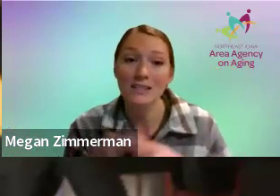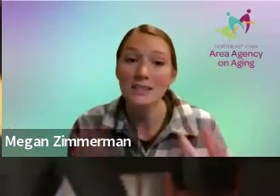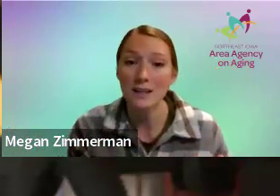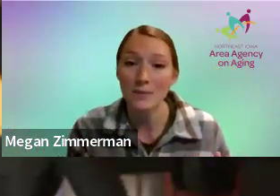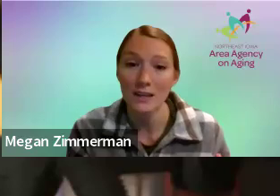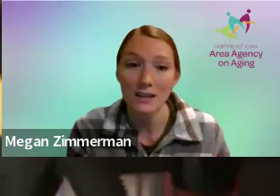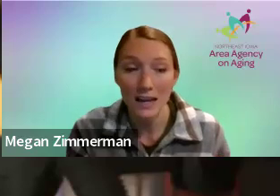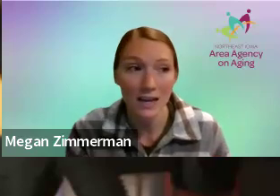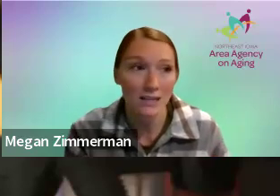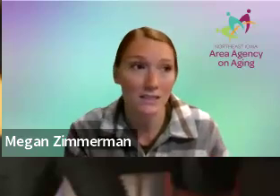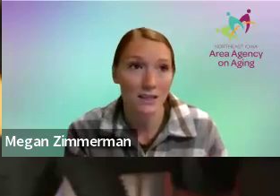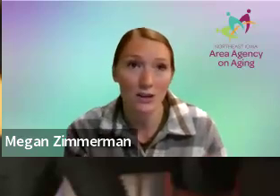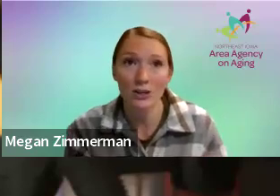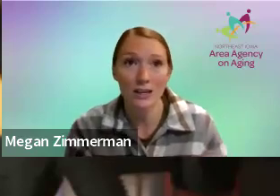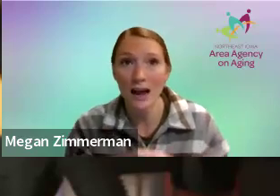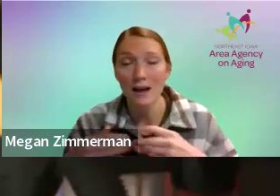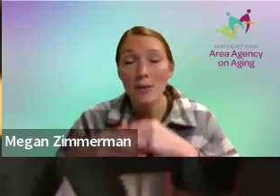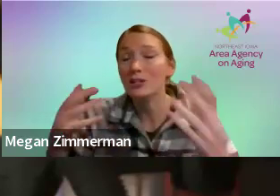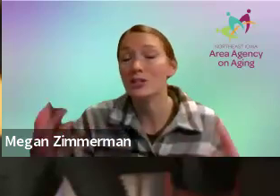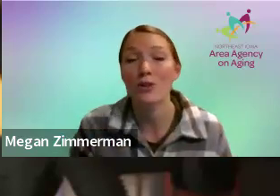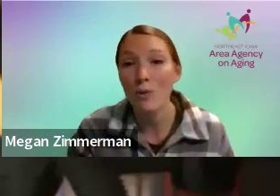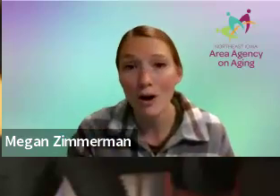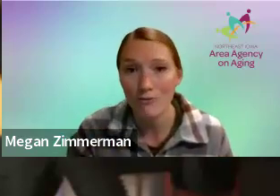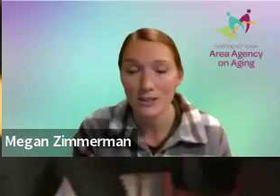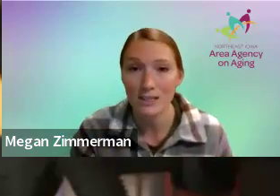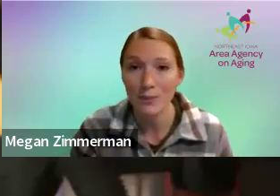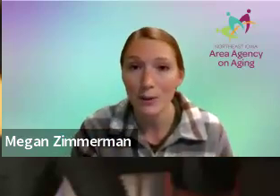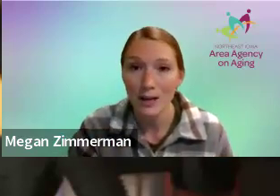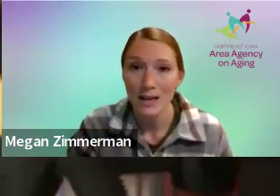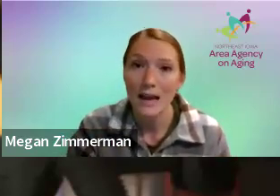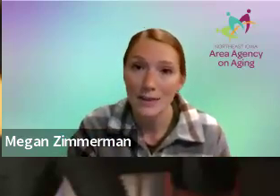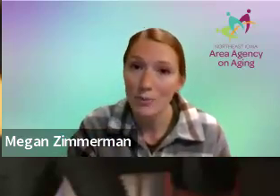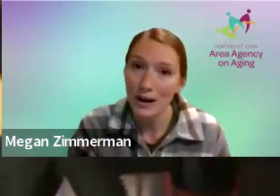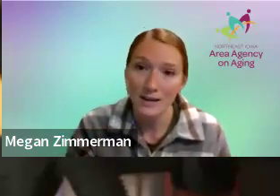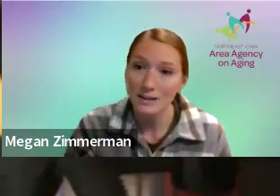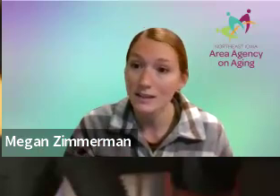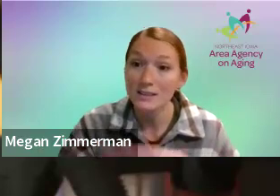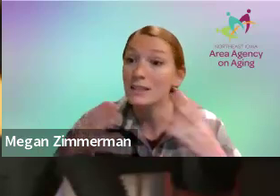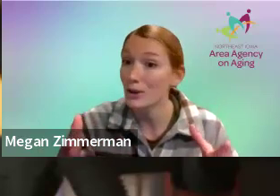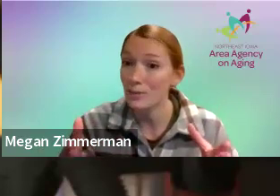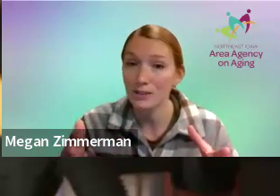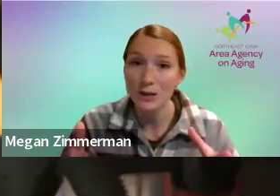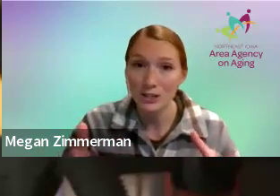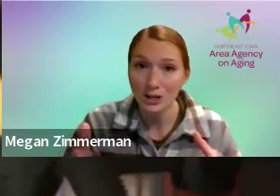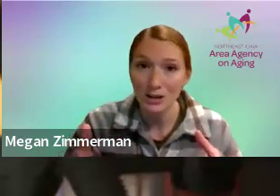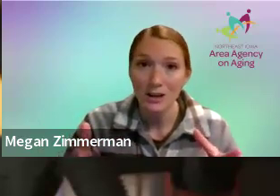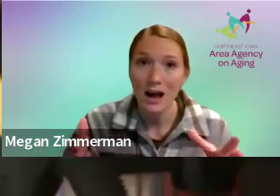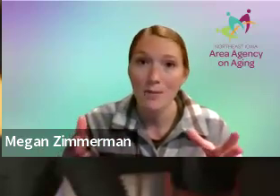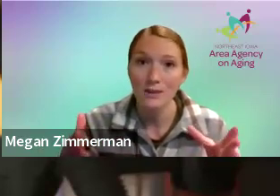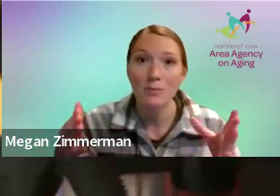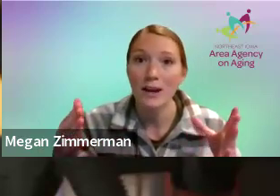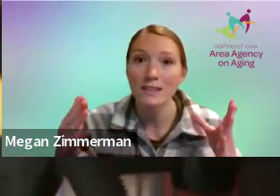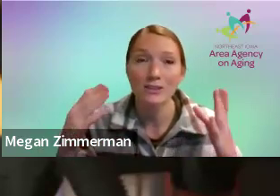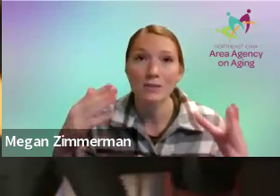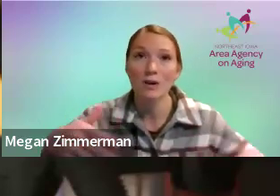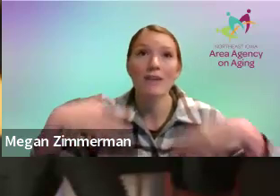maybe they see something and they're looking at a picture on the wall, for example, and their brain doesn't tell them it's a picture,